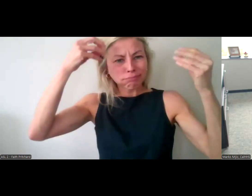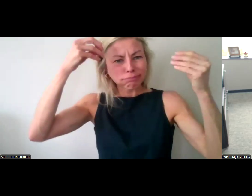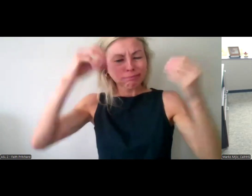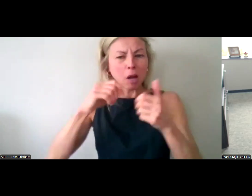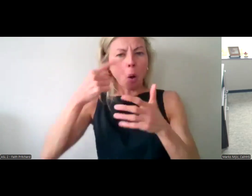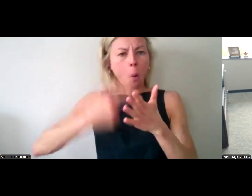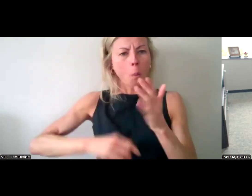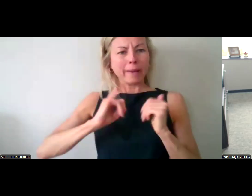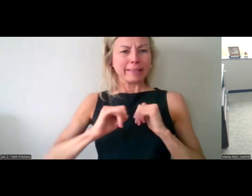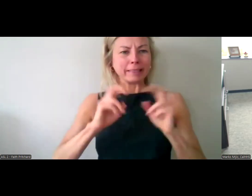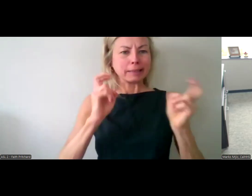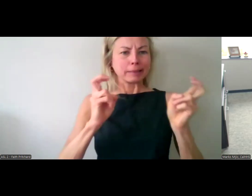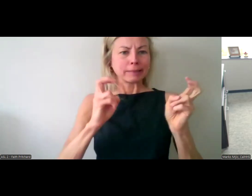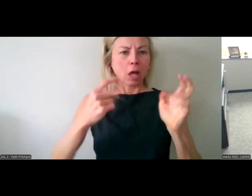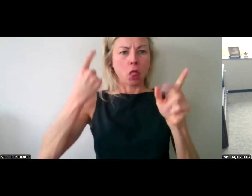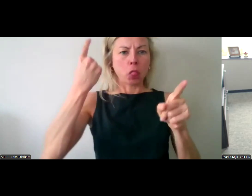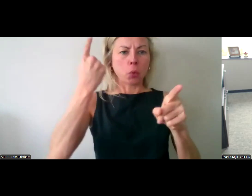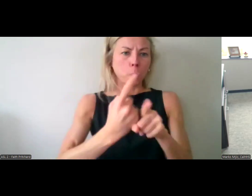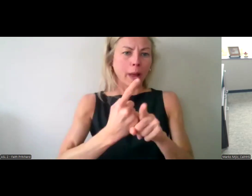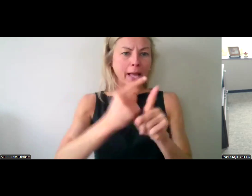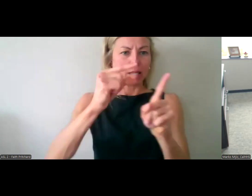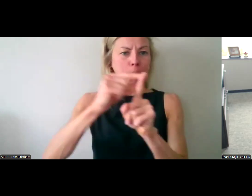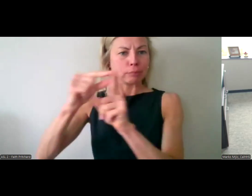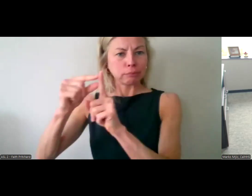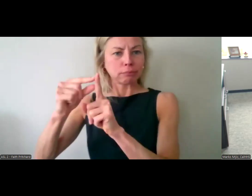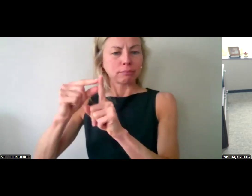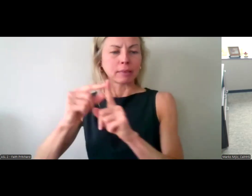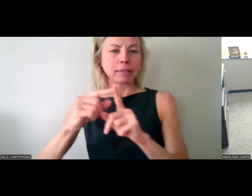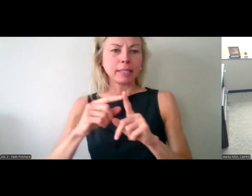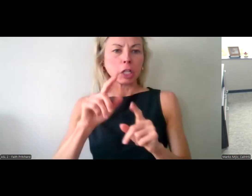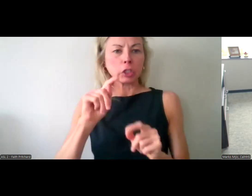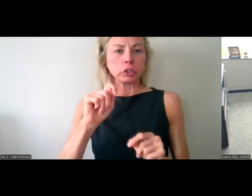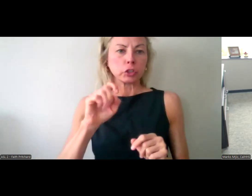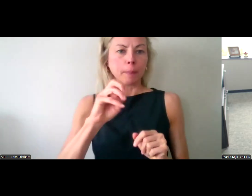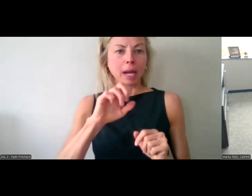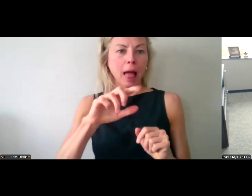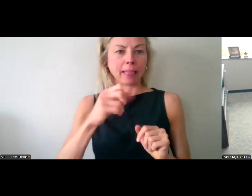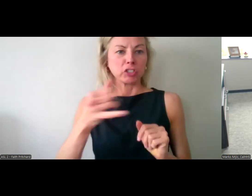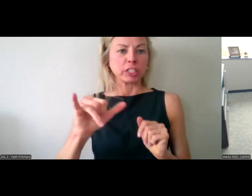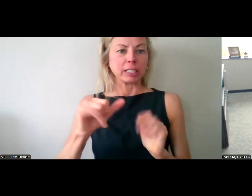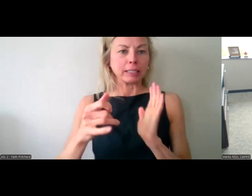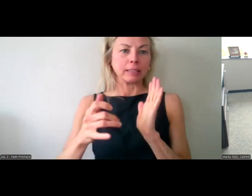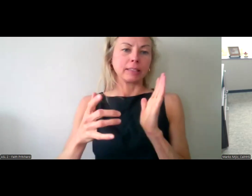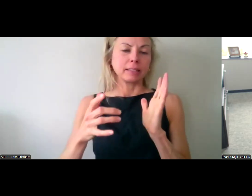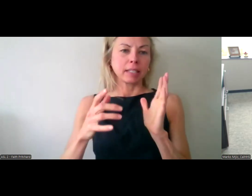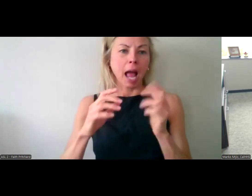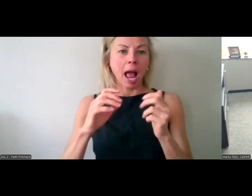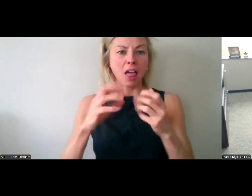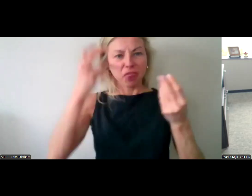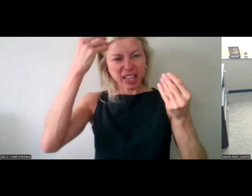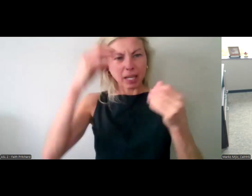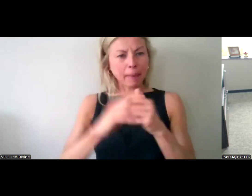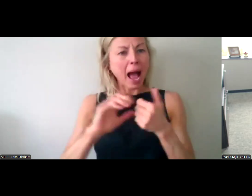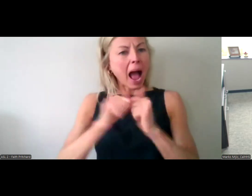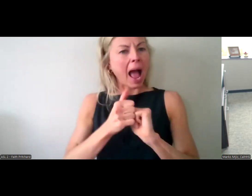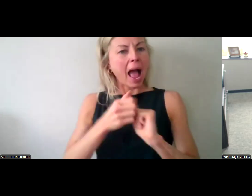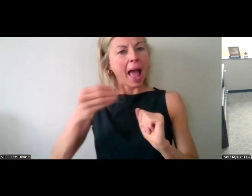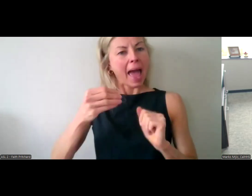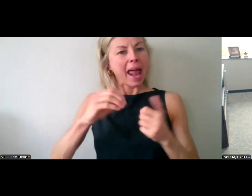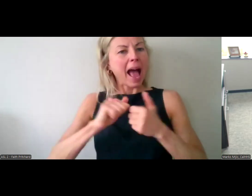right terminology as to how we think about this? And how do we define what we're